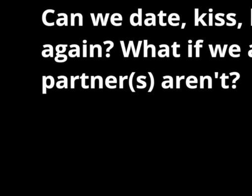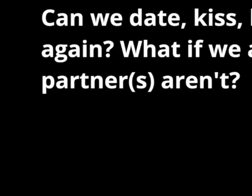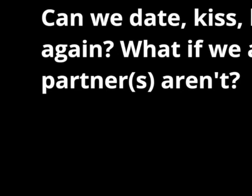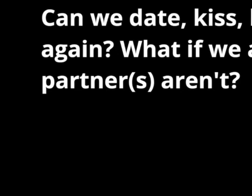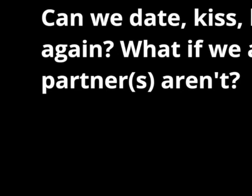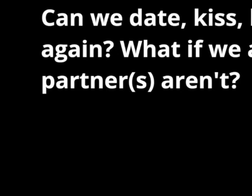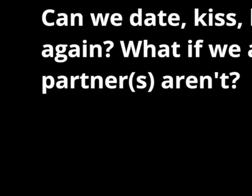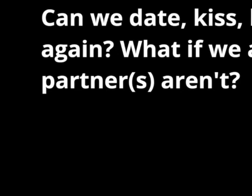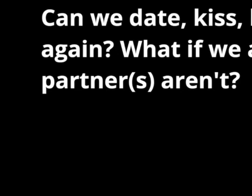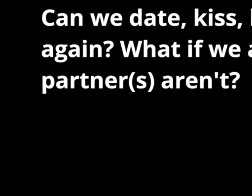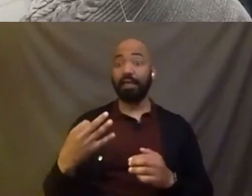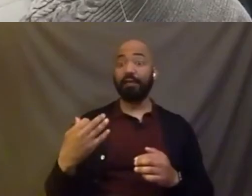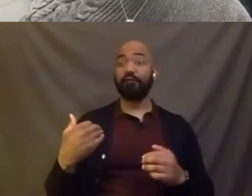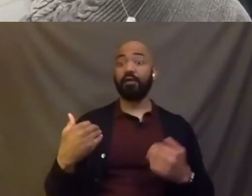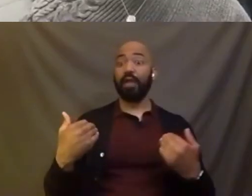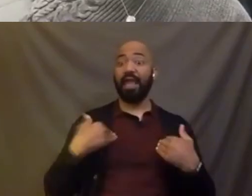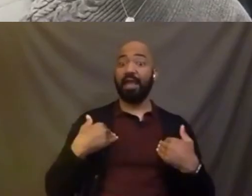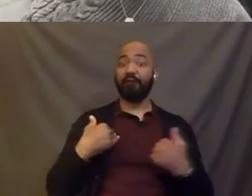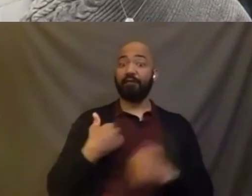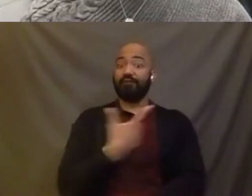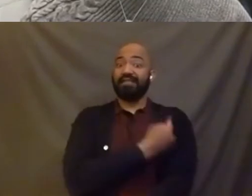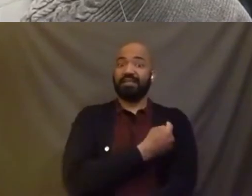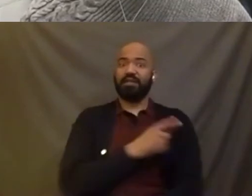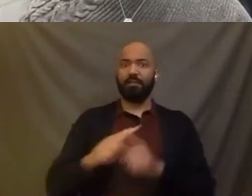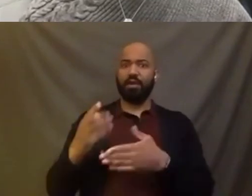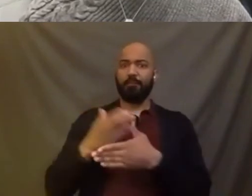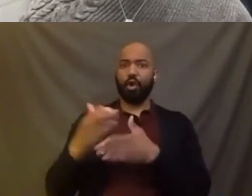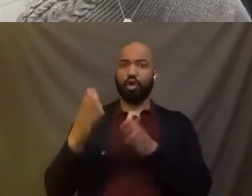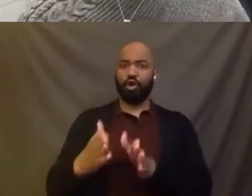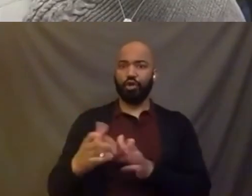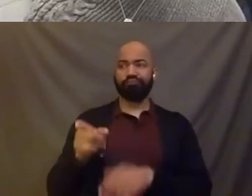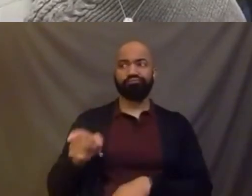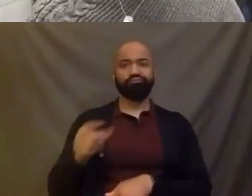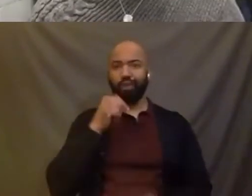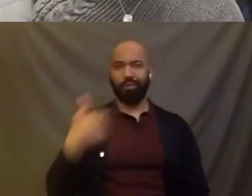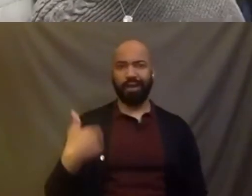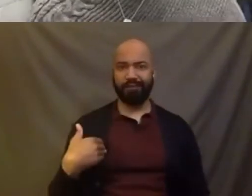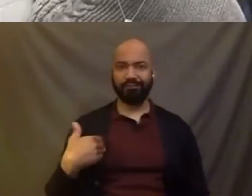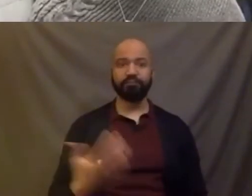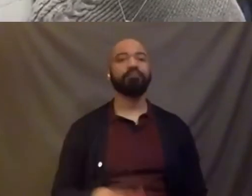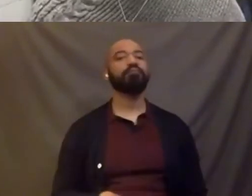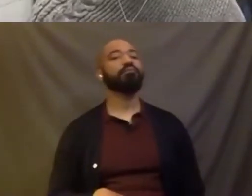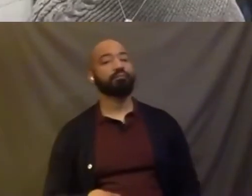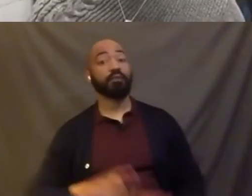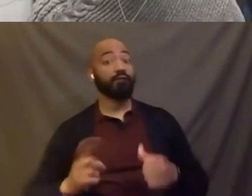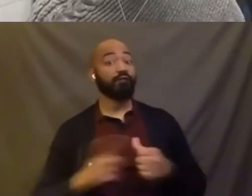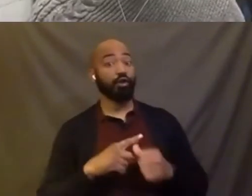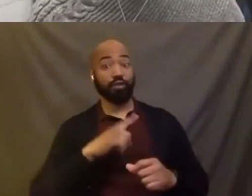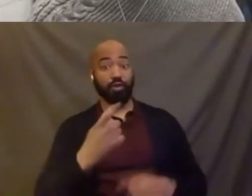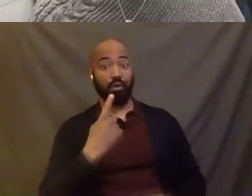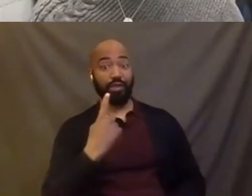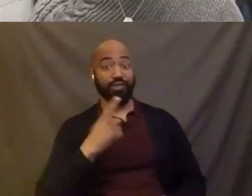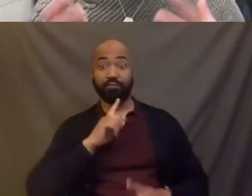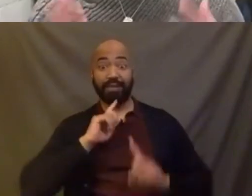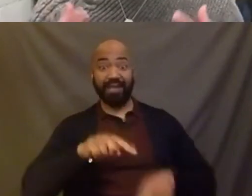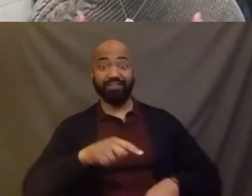or partners aren't? Awesome. So the first answer to that question is absolutely. We are human beings,